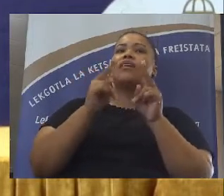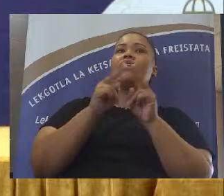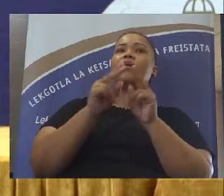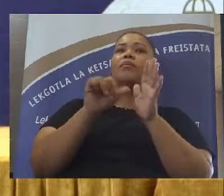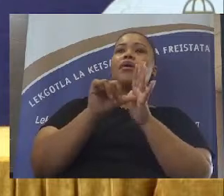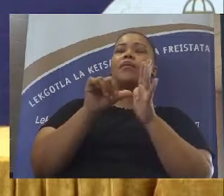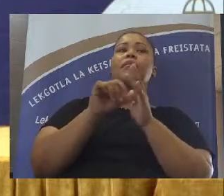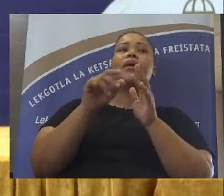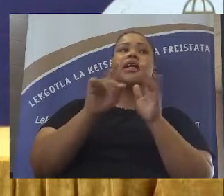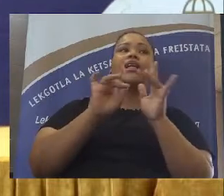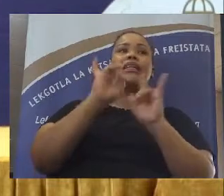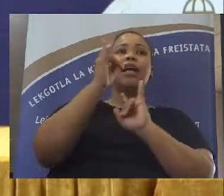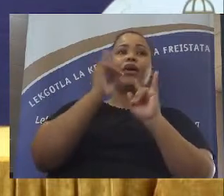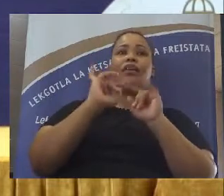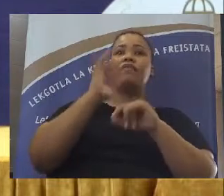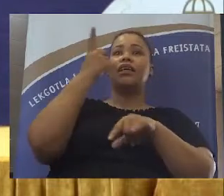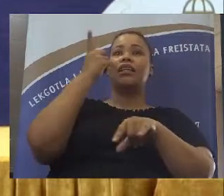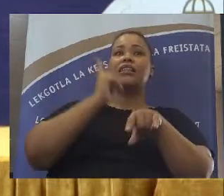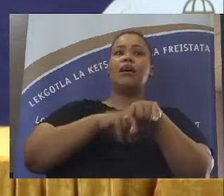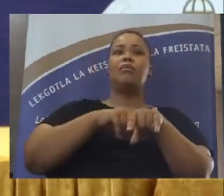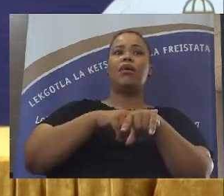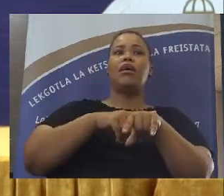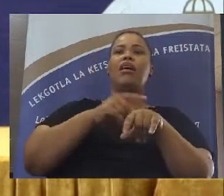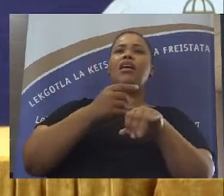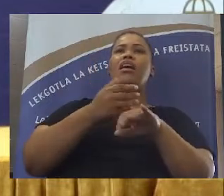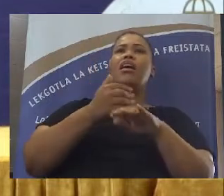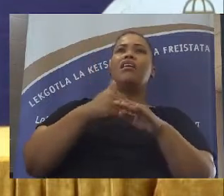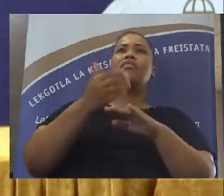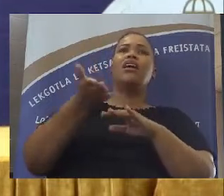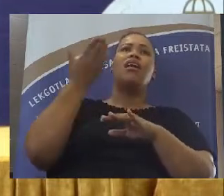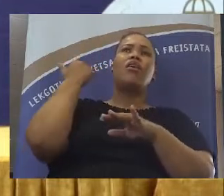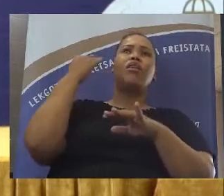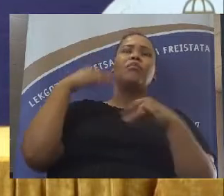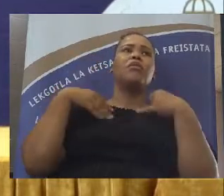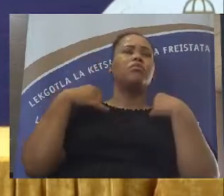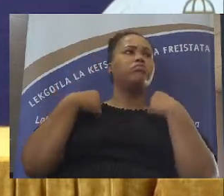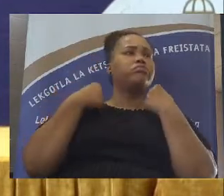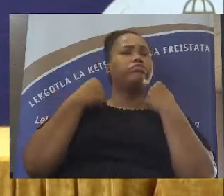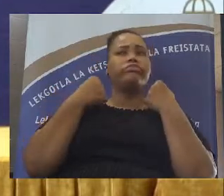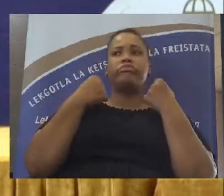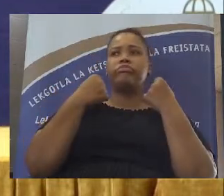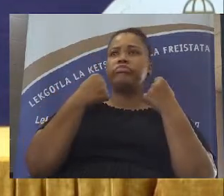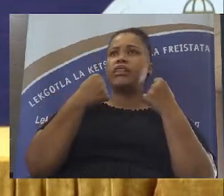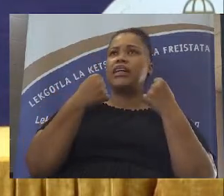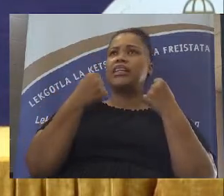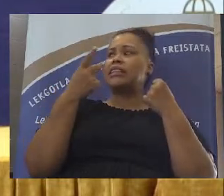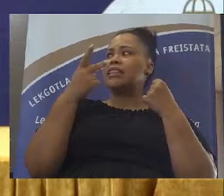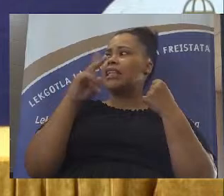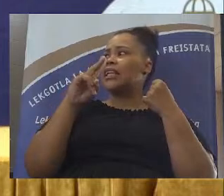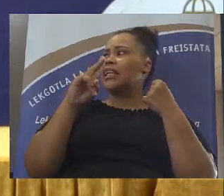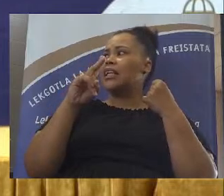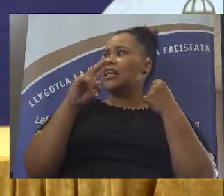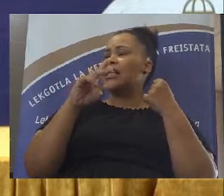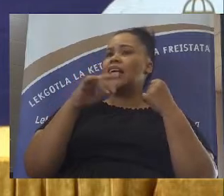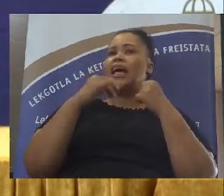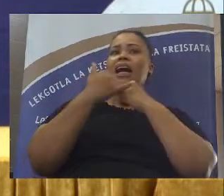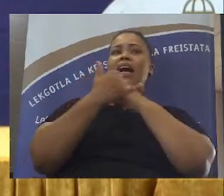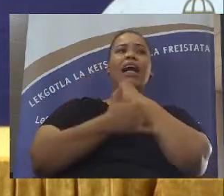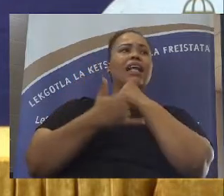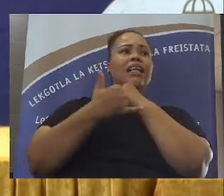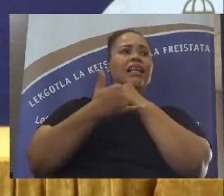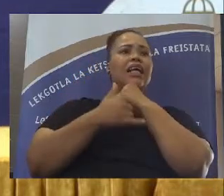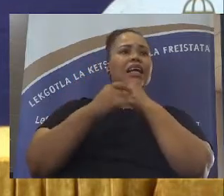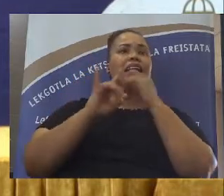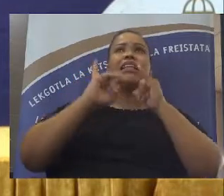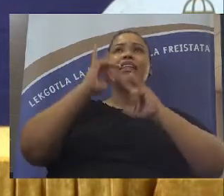into Koffiefontein for the first time in a very long time. And I can see what we need everywhere in this country, even in